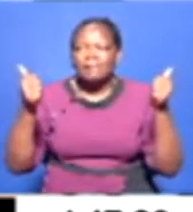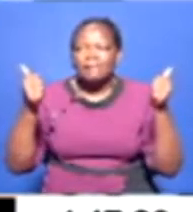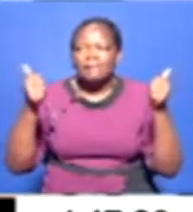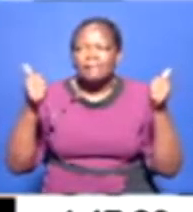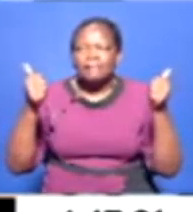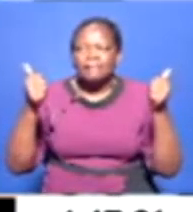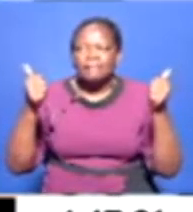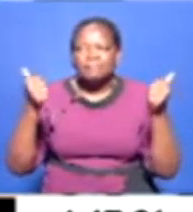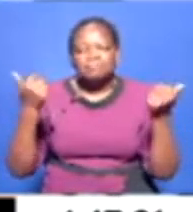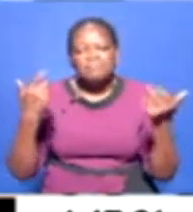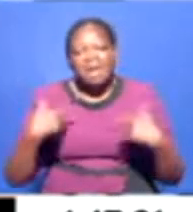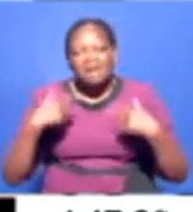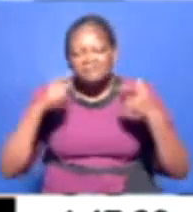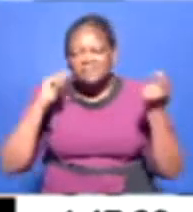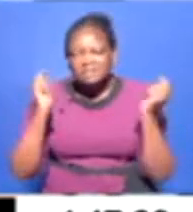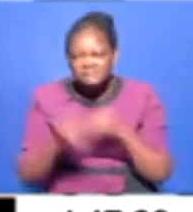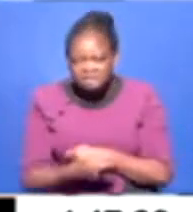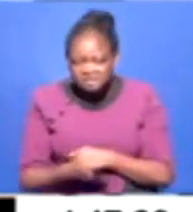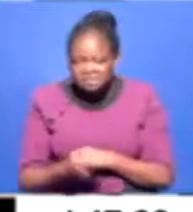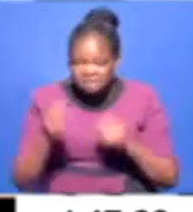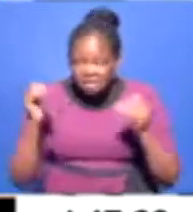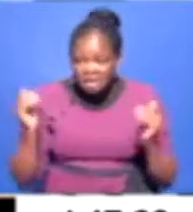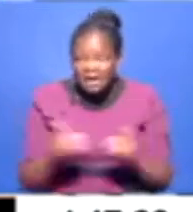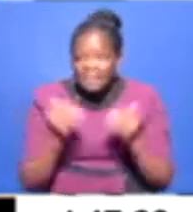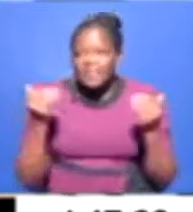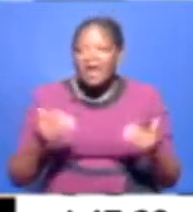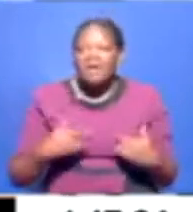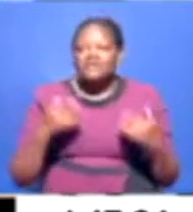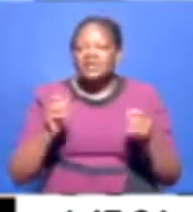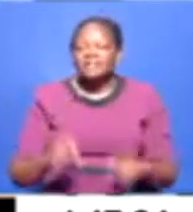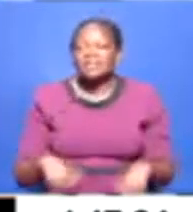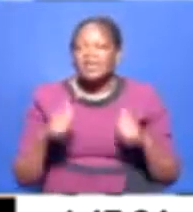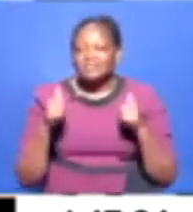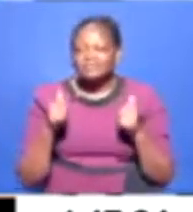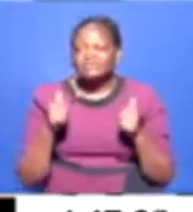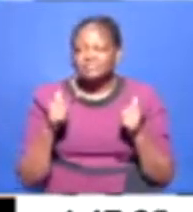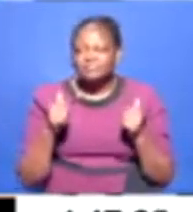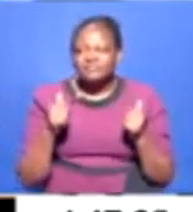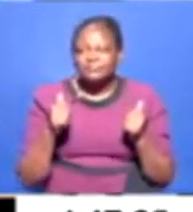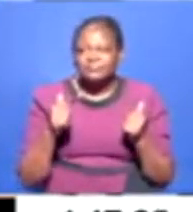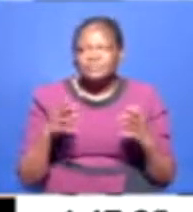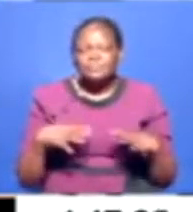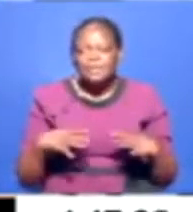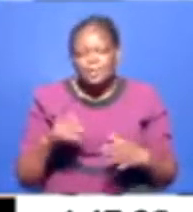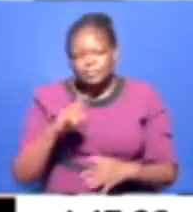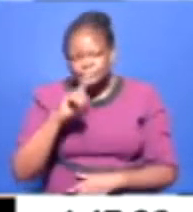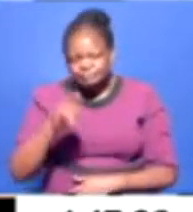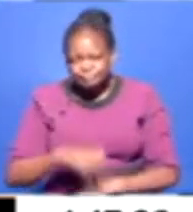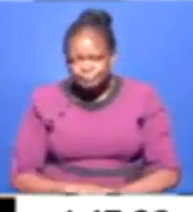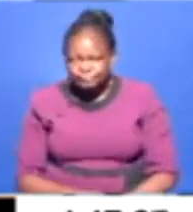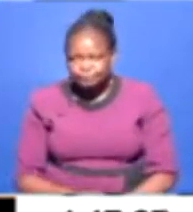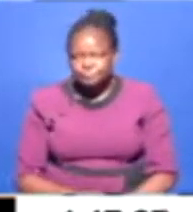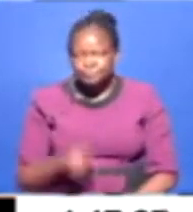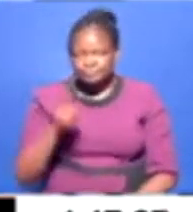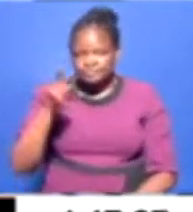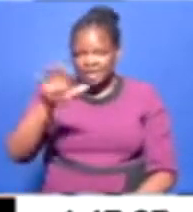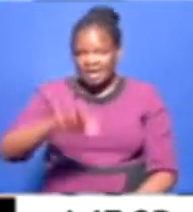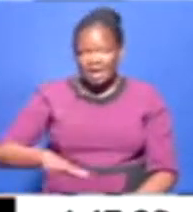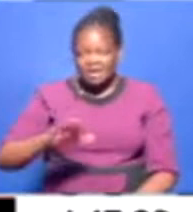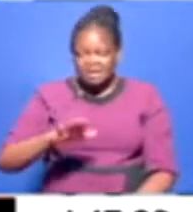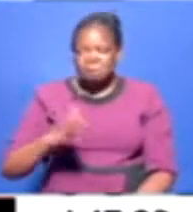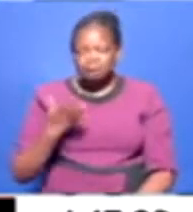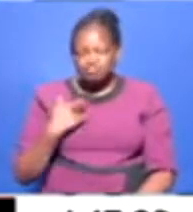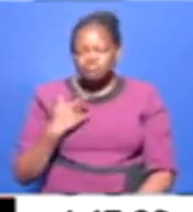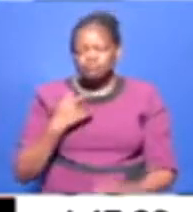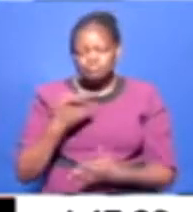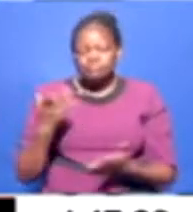Was there change, was there impact in the lives and livelihoods of the people? And this is an area I would want to draw your attention